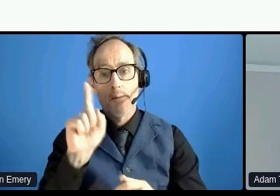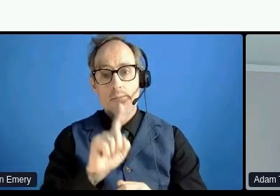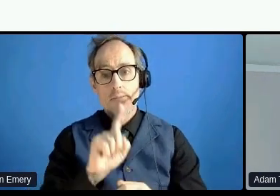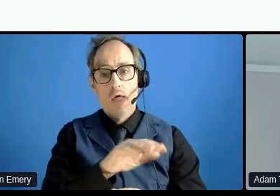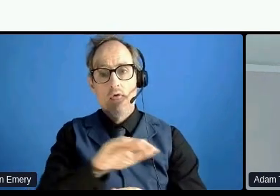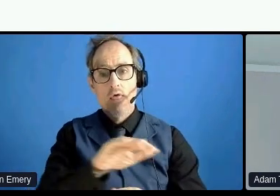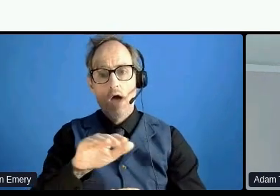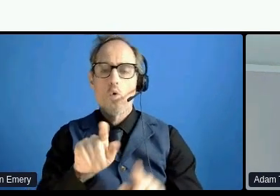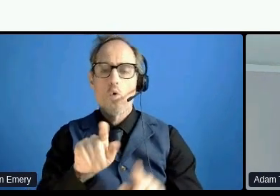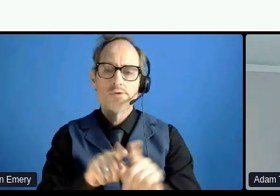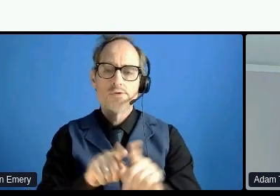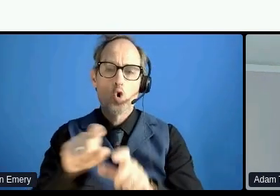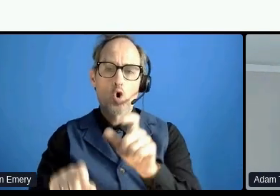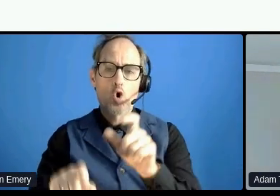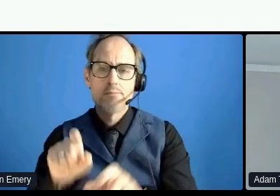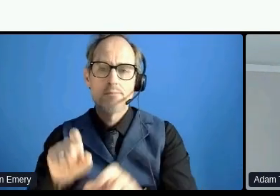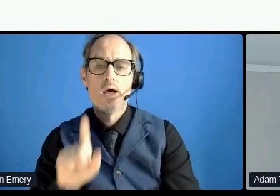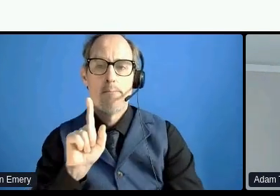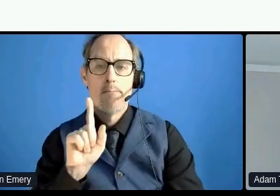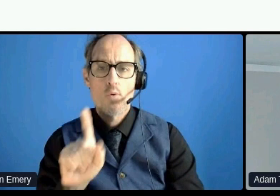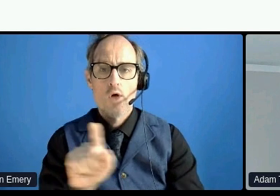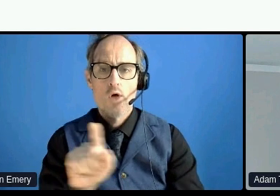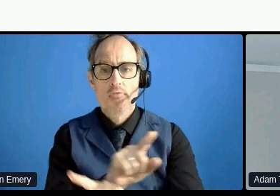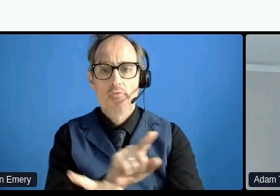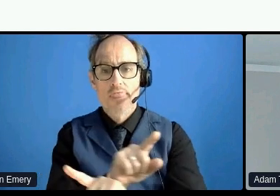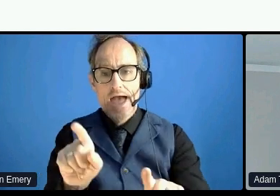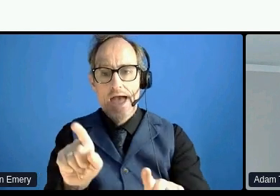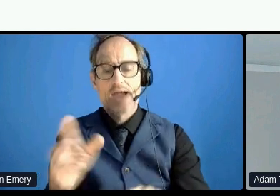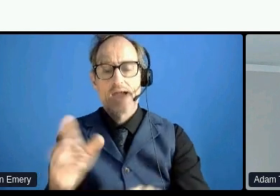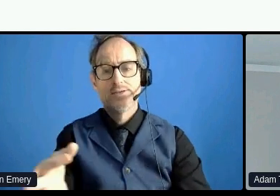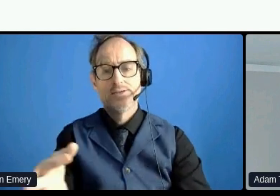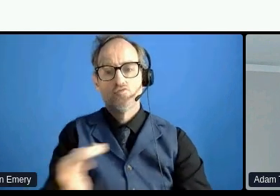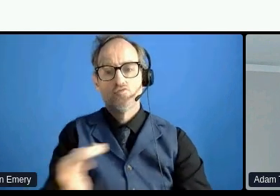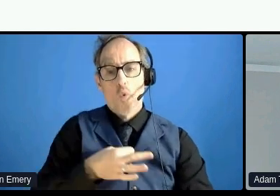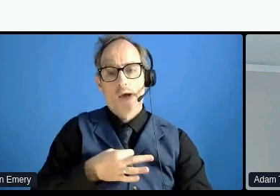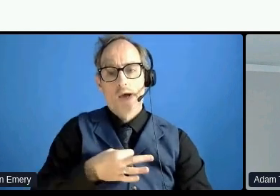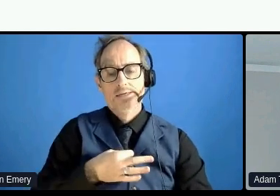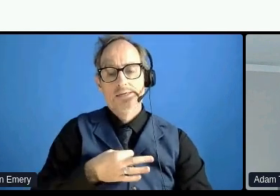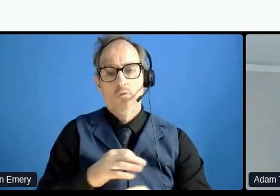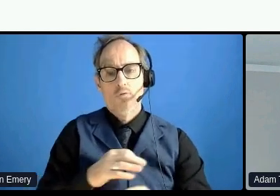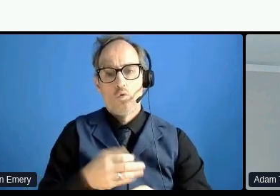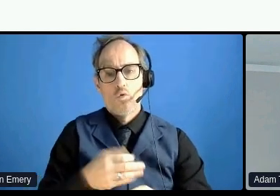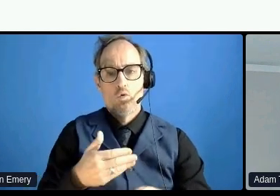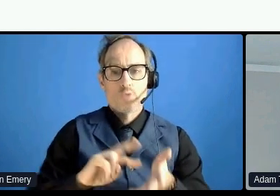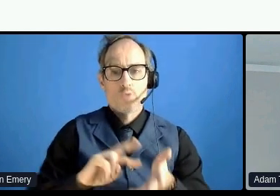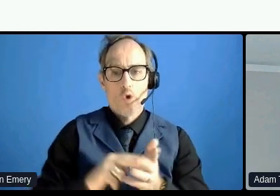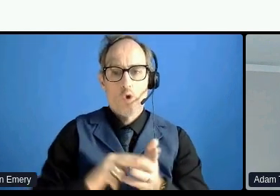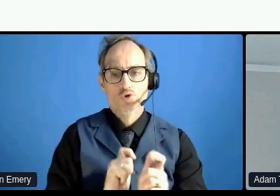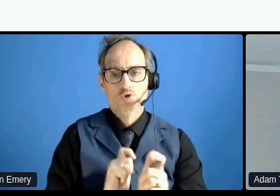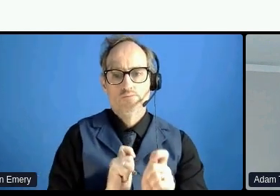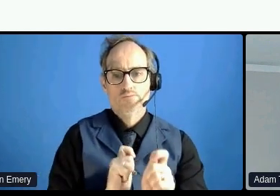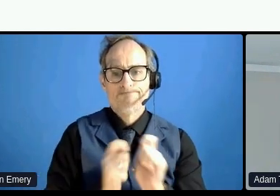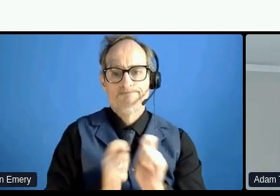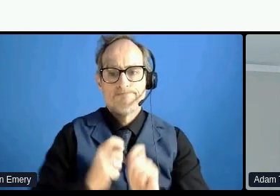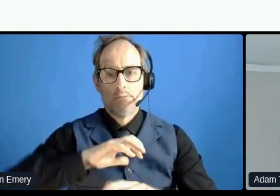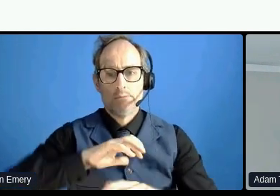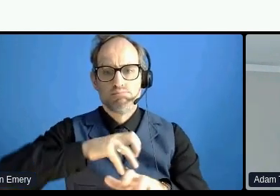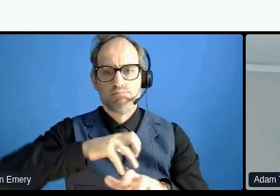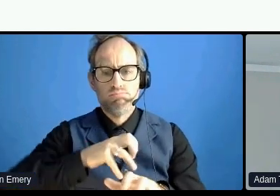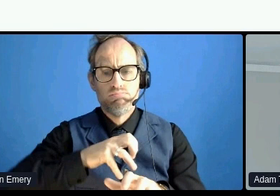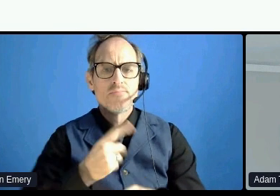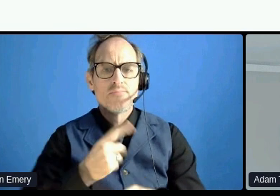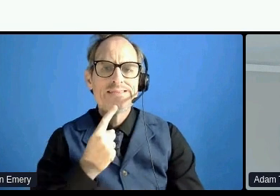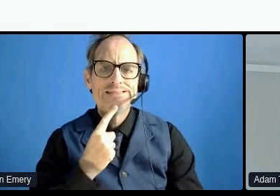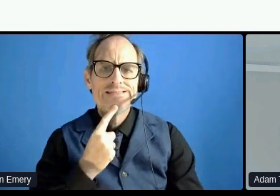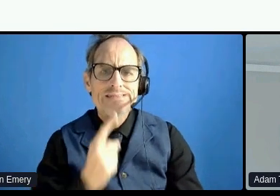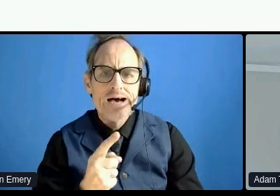them to request and advocate for adjustments to working practices. And the quote says, we understand that disabled